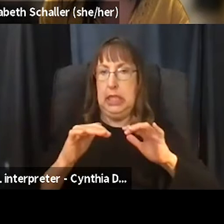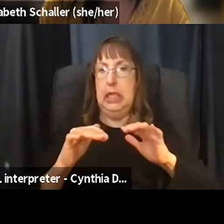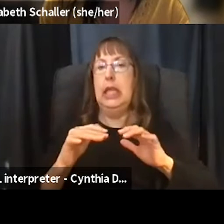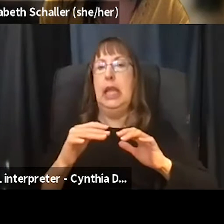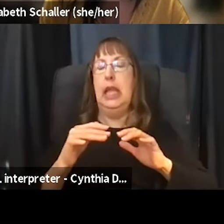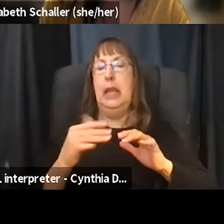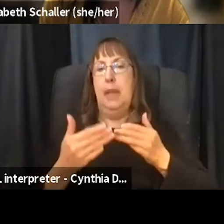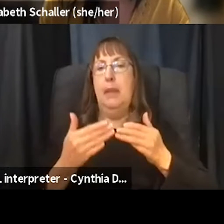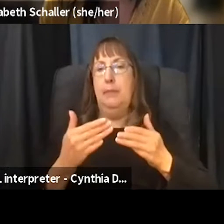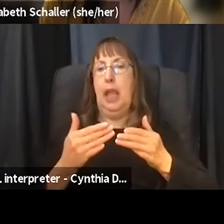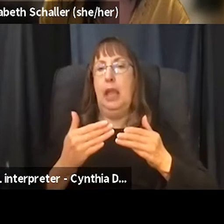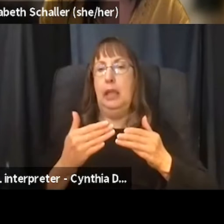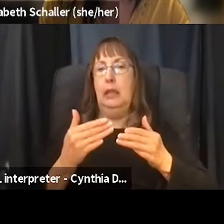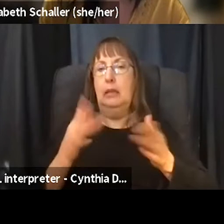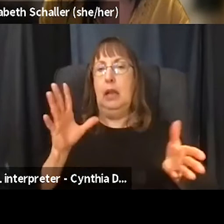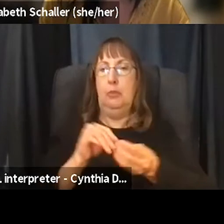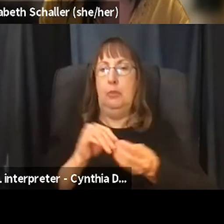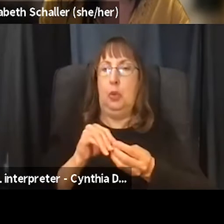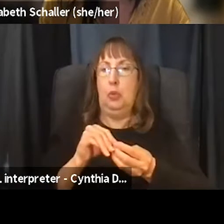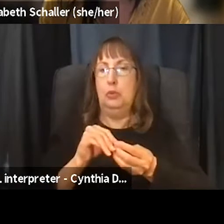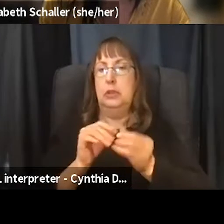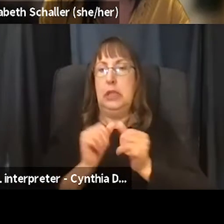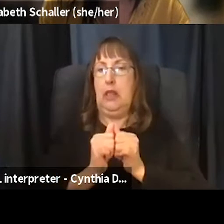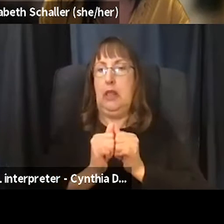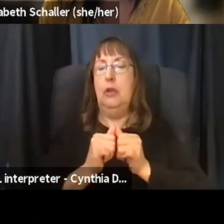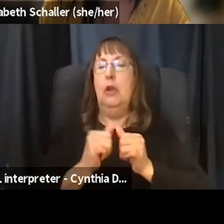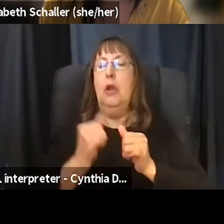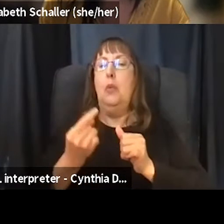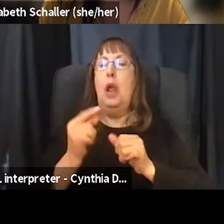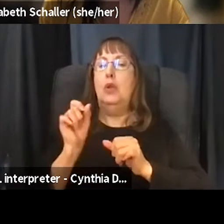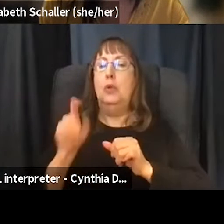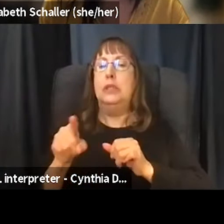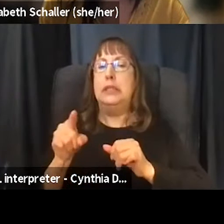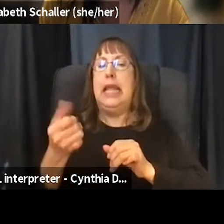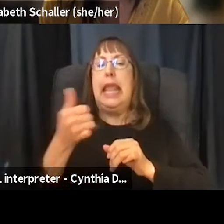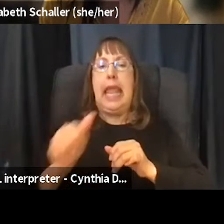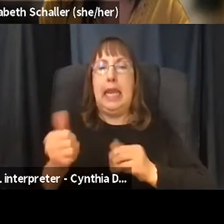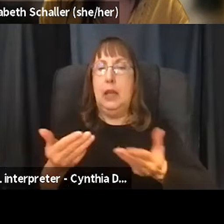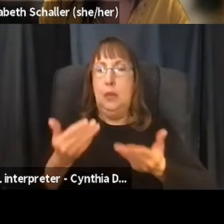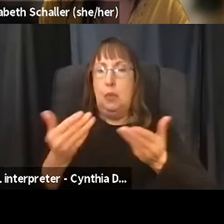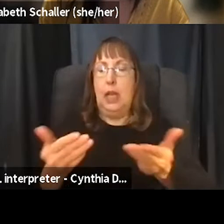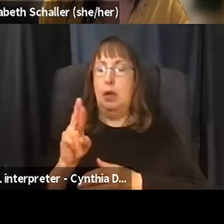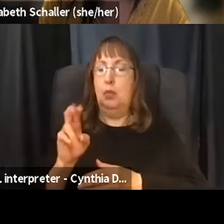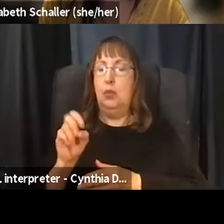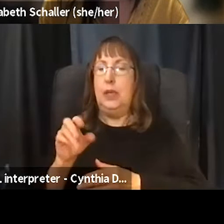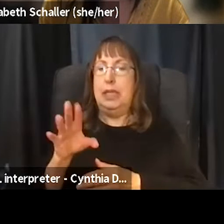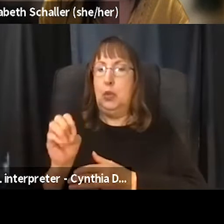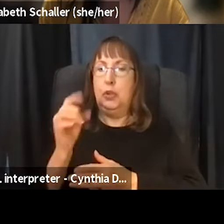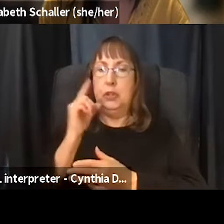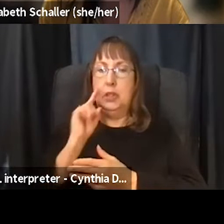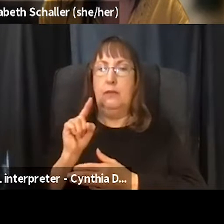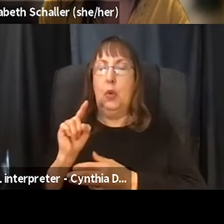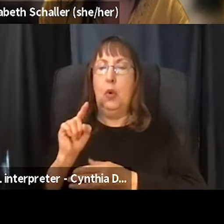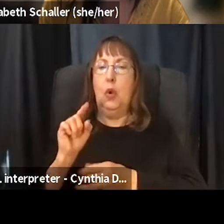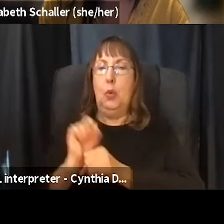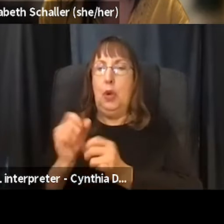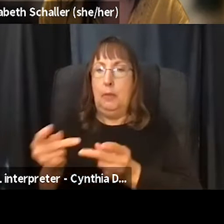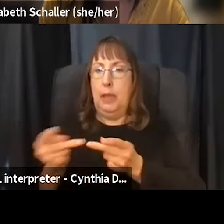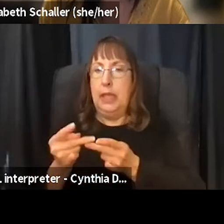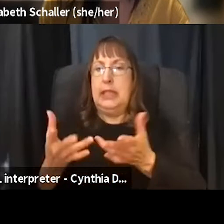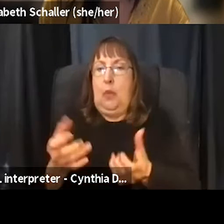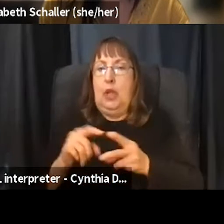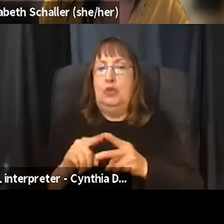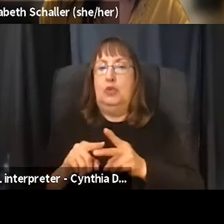might group those together. So one question was, are there any recommended resources for workplaces looking to implement